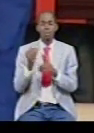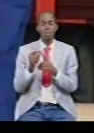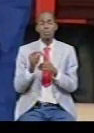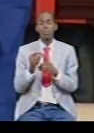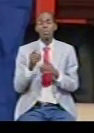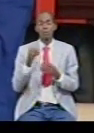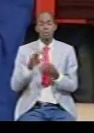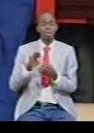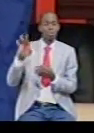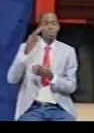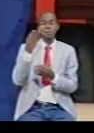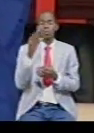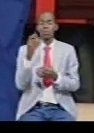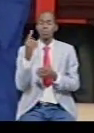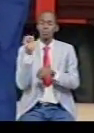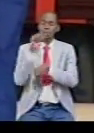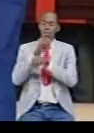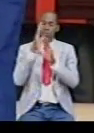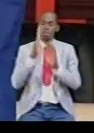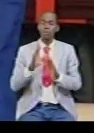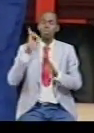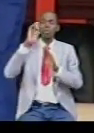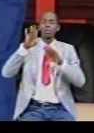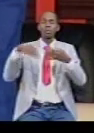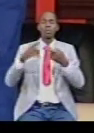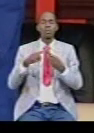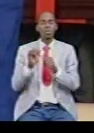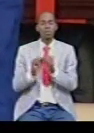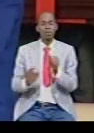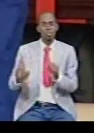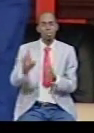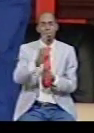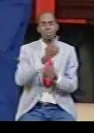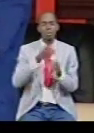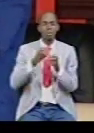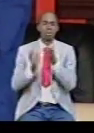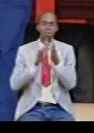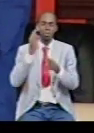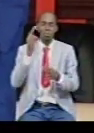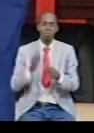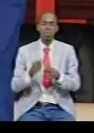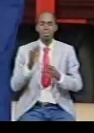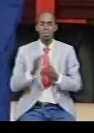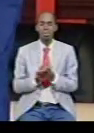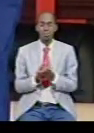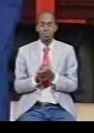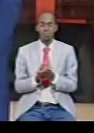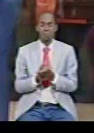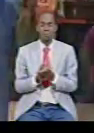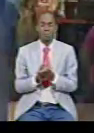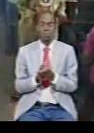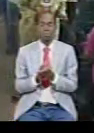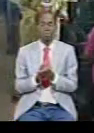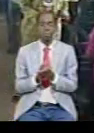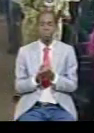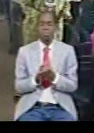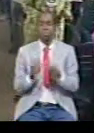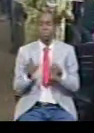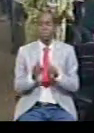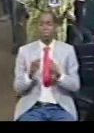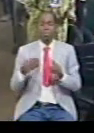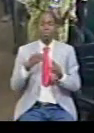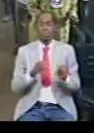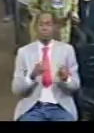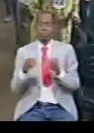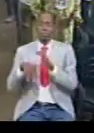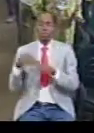the conqueror, you grant to everyone in Jesus' name. As we go out of the